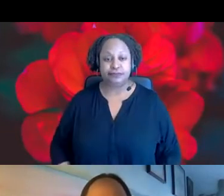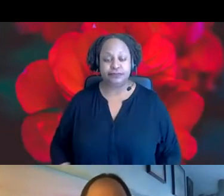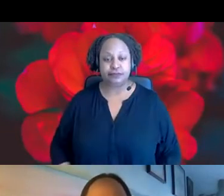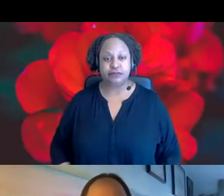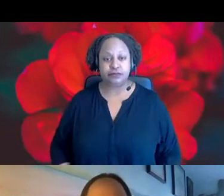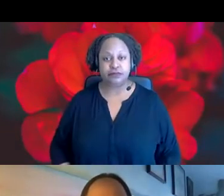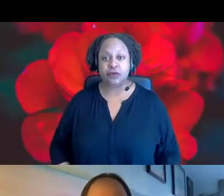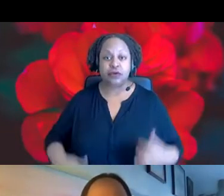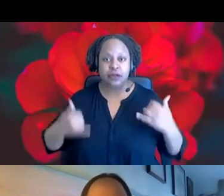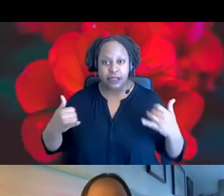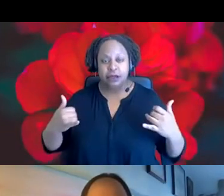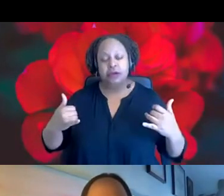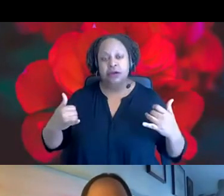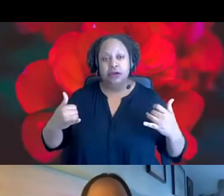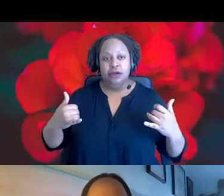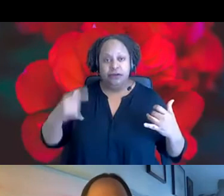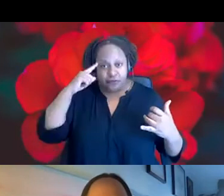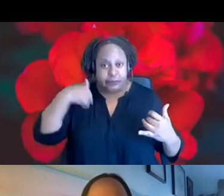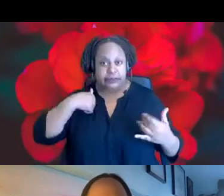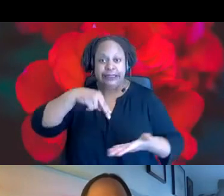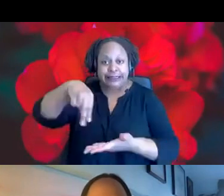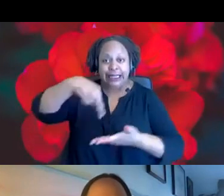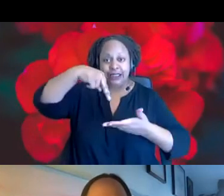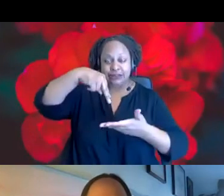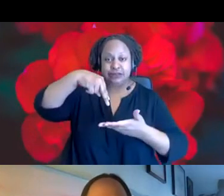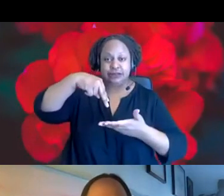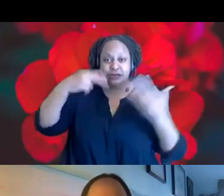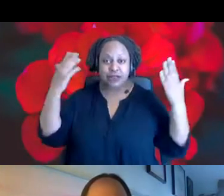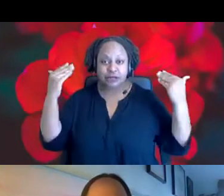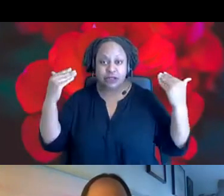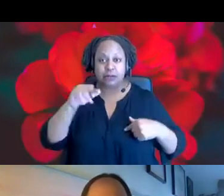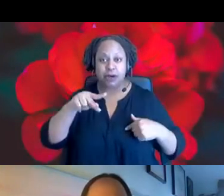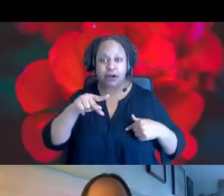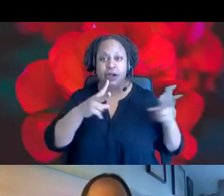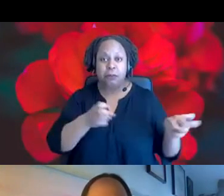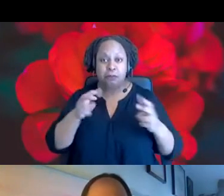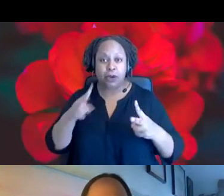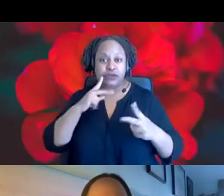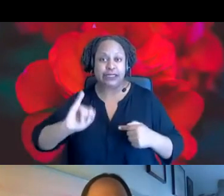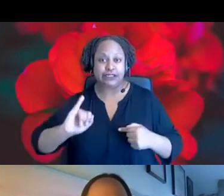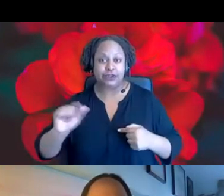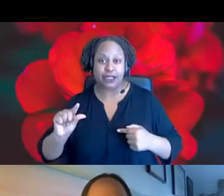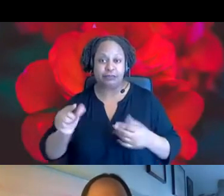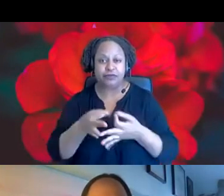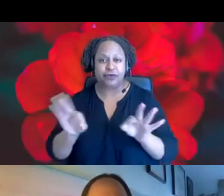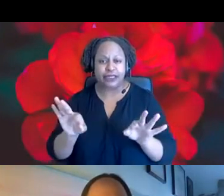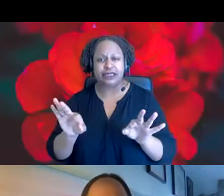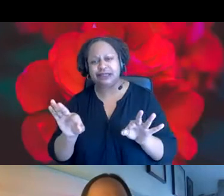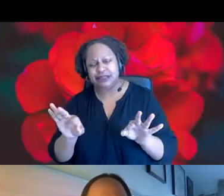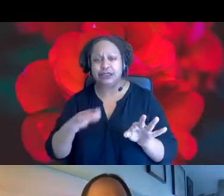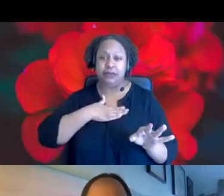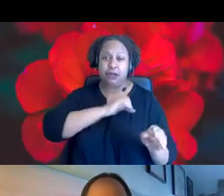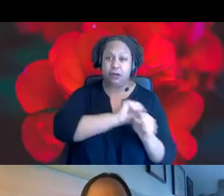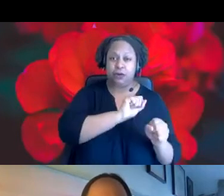up your phone and for me dance in a park to post on Instagram for free, it's a lot of labor in